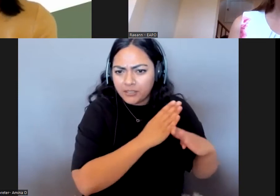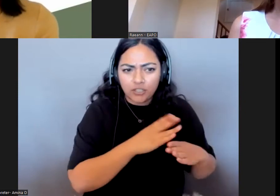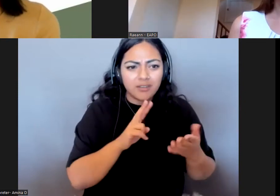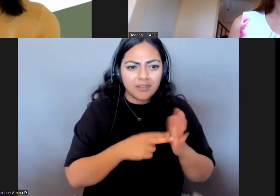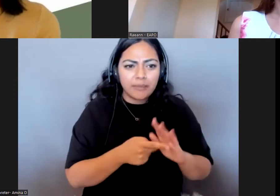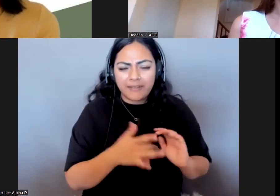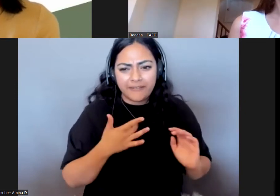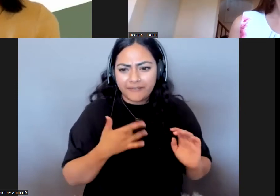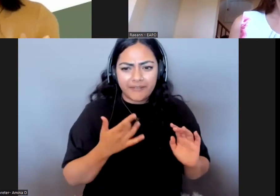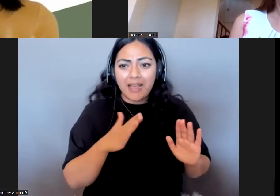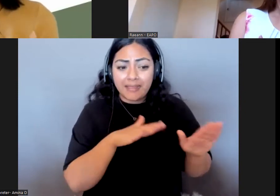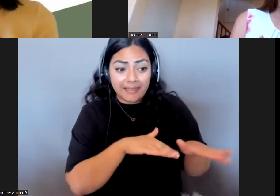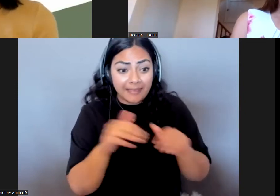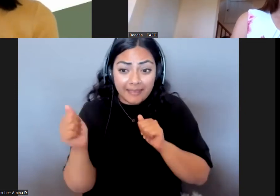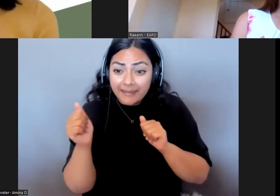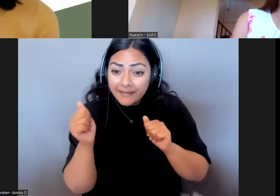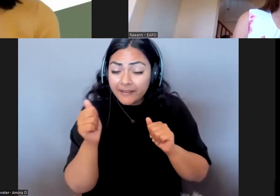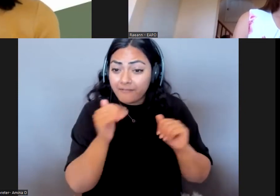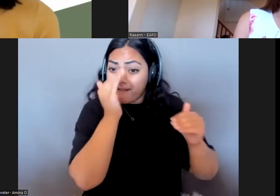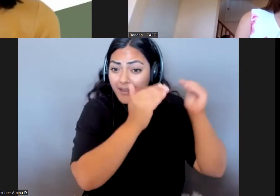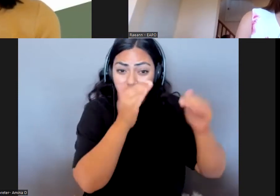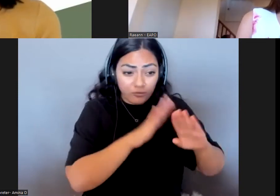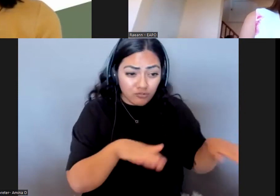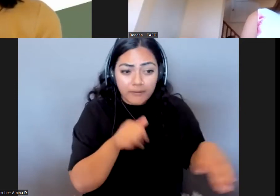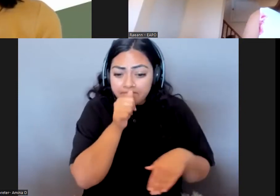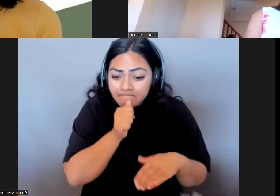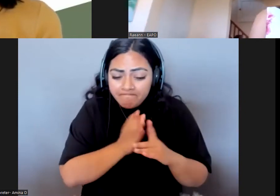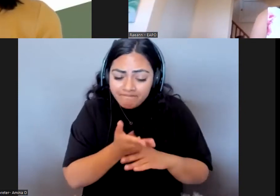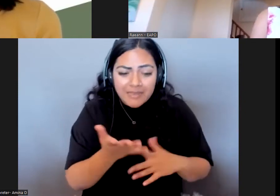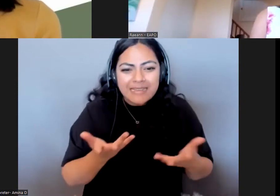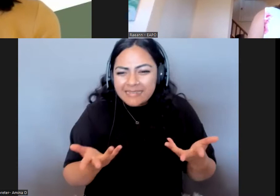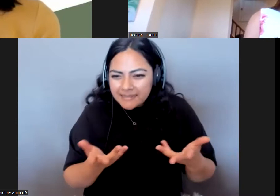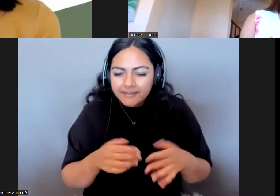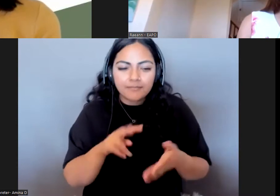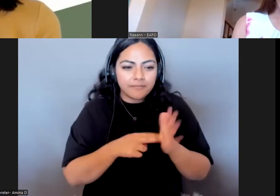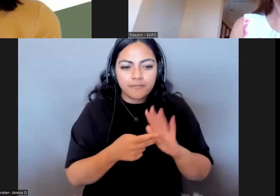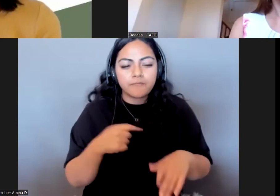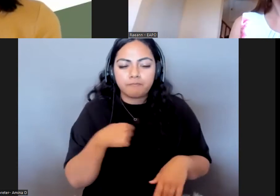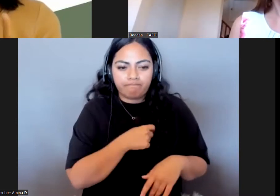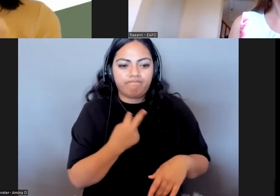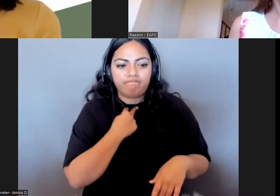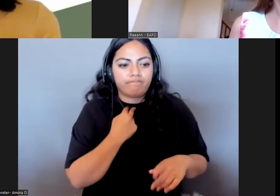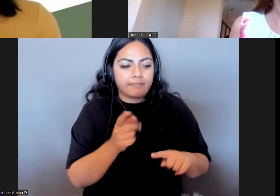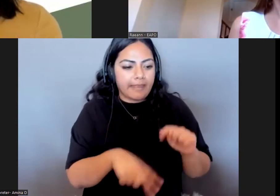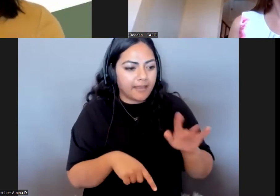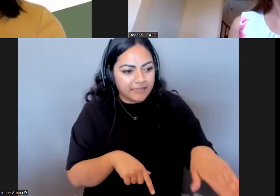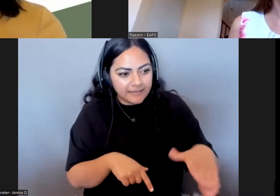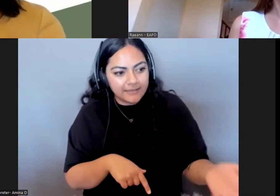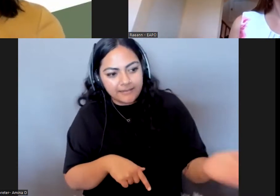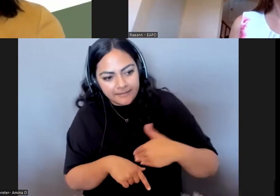wanted to leave their adult children to just cope with it, but it meant that we weren't able to access them to, you know,